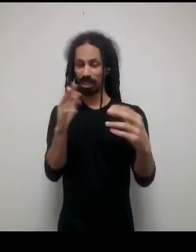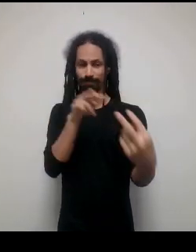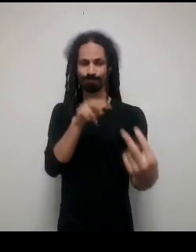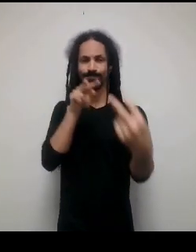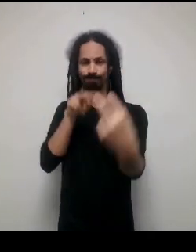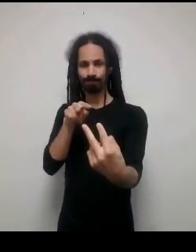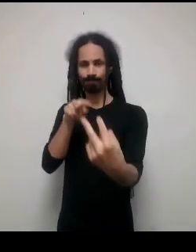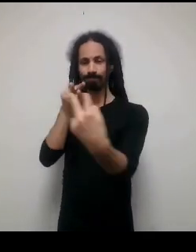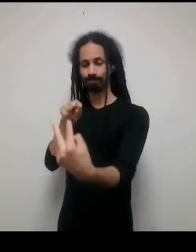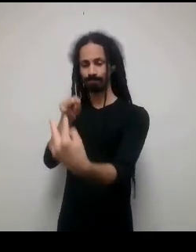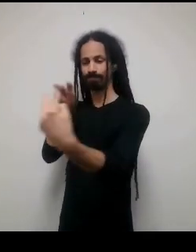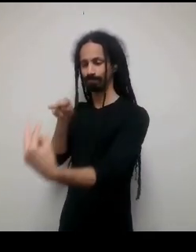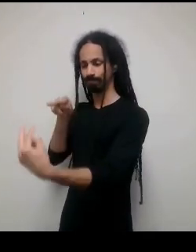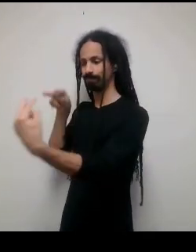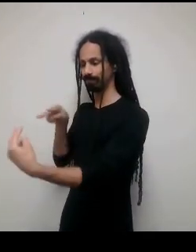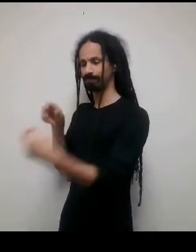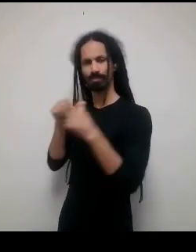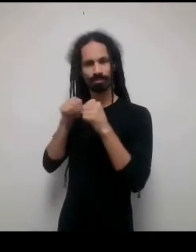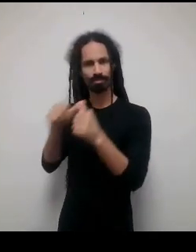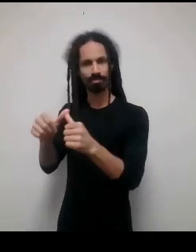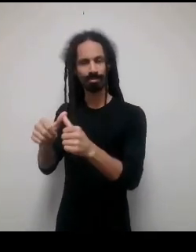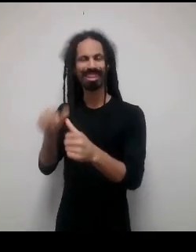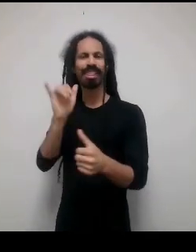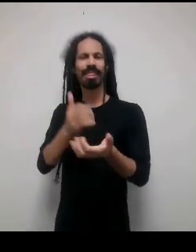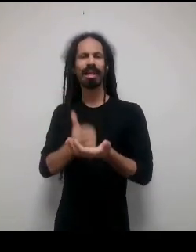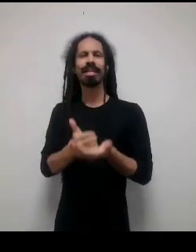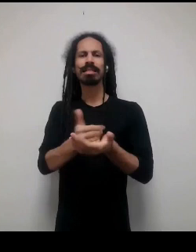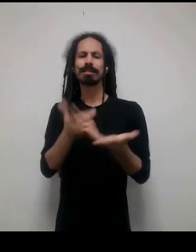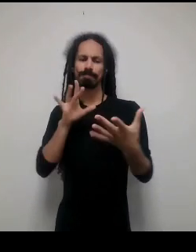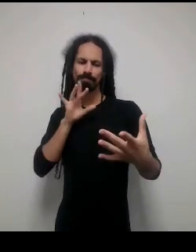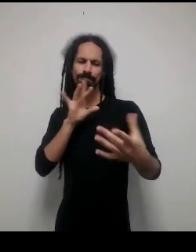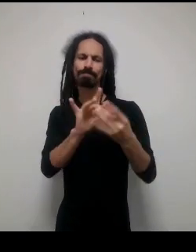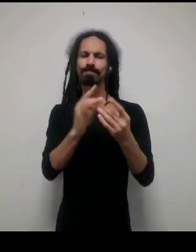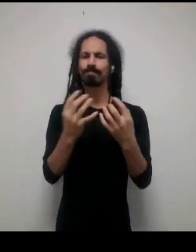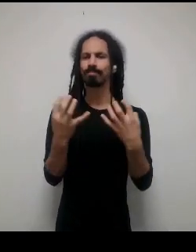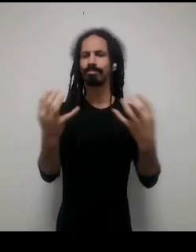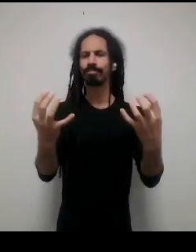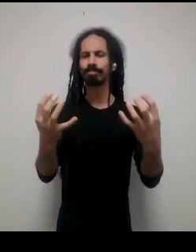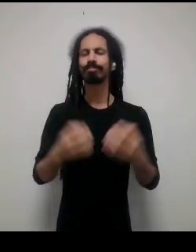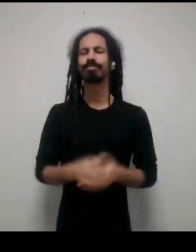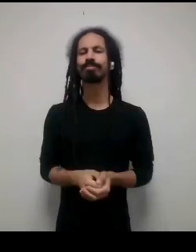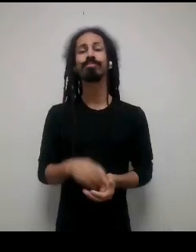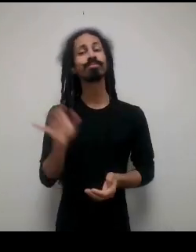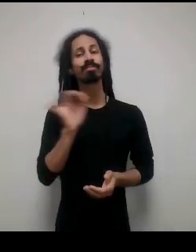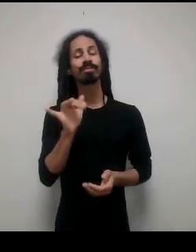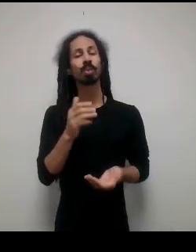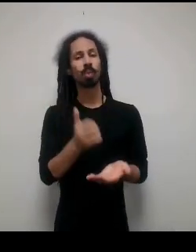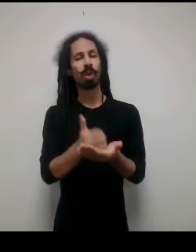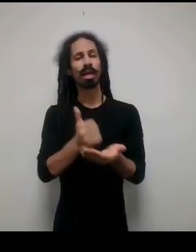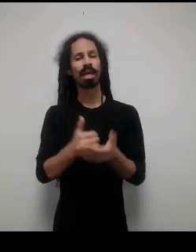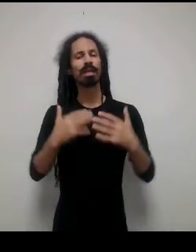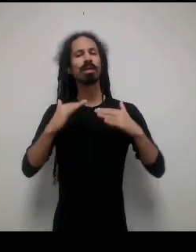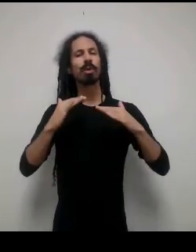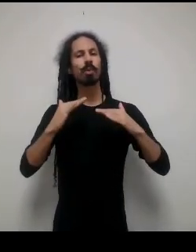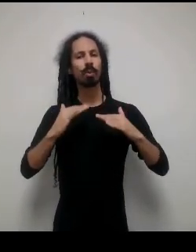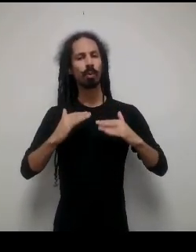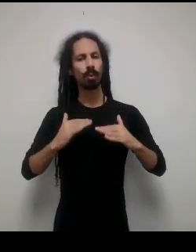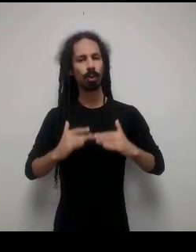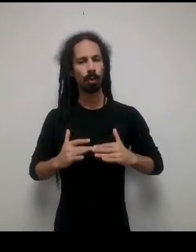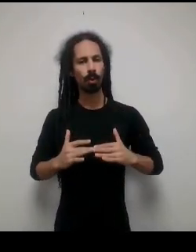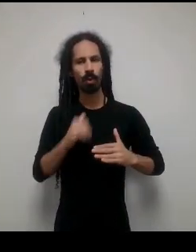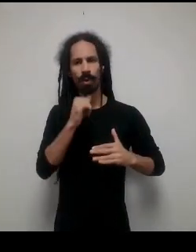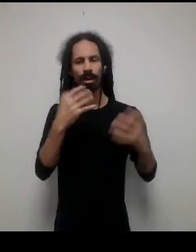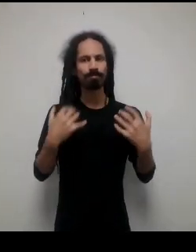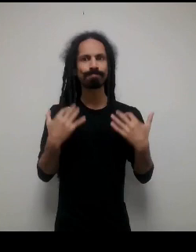do is it helps you connect with your audience on a different level. And it can also help calm you down as you're focusing on individual